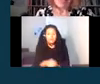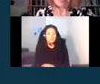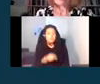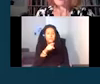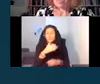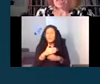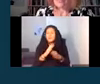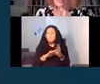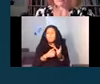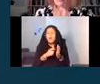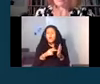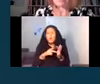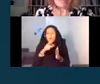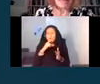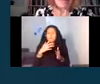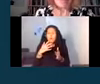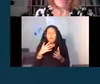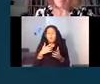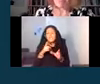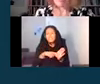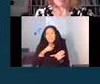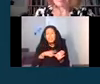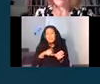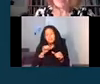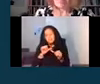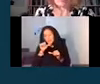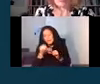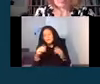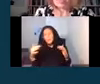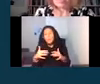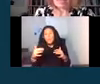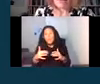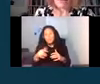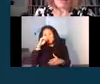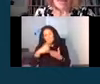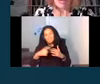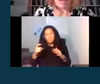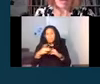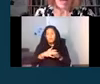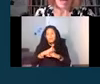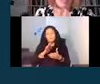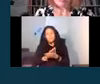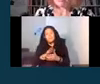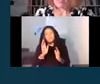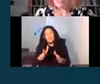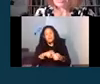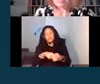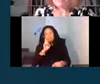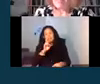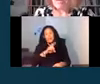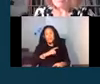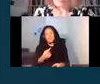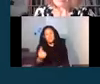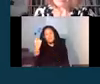for decades, but after the war, she decided to get married, and that meant she had to leave the factory, because in those